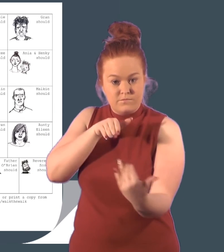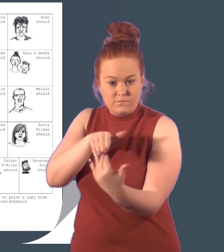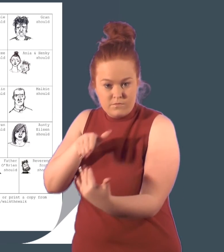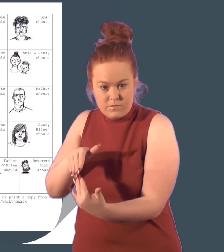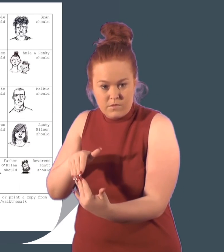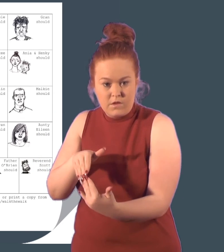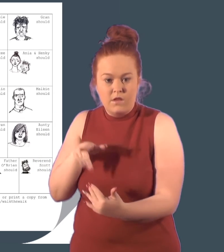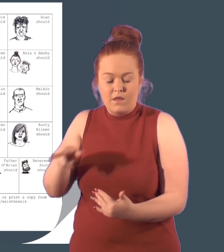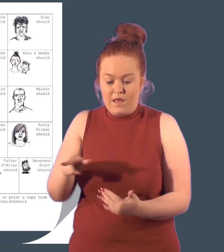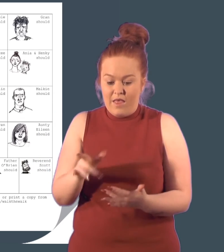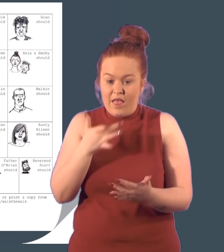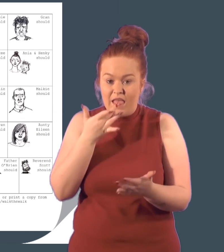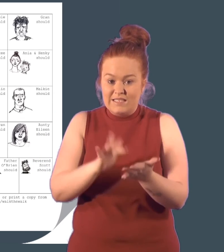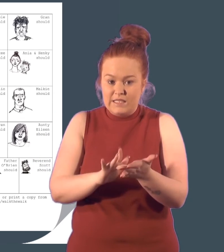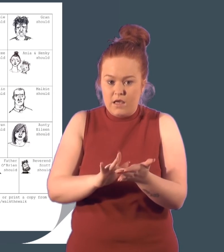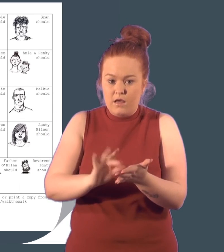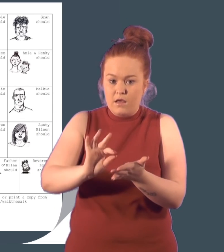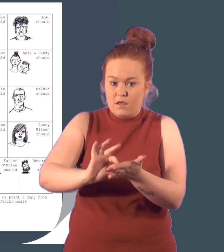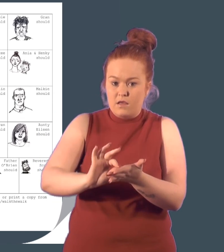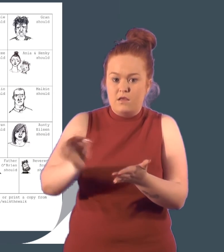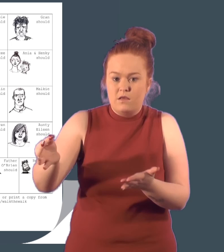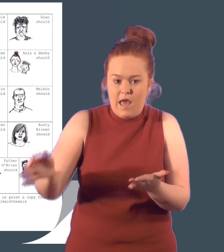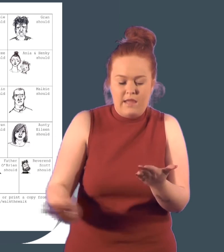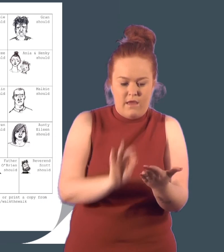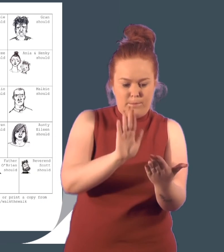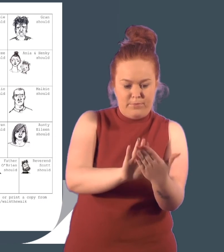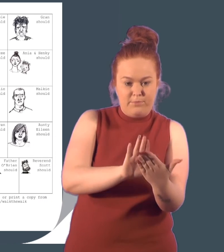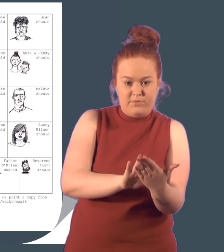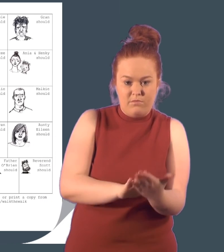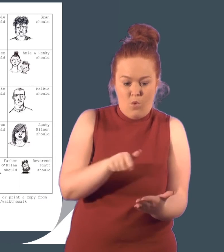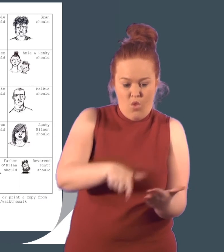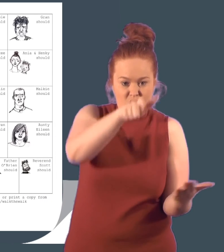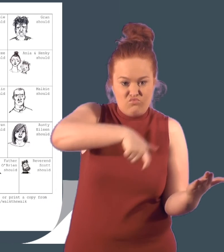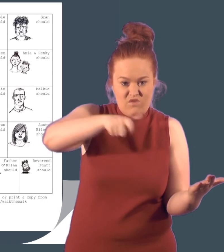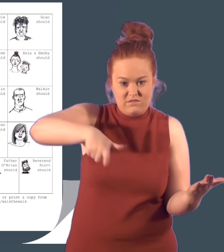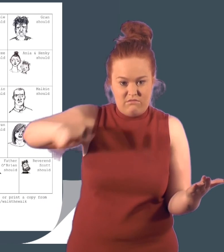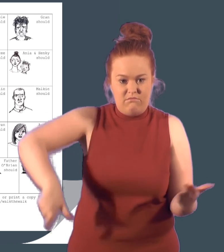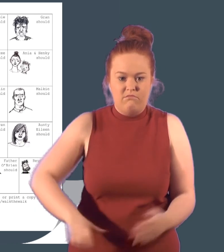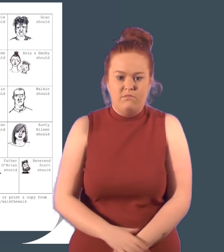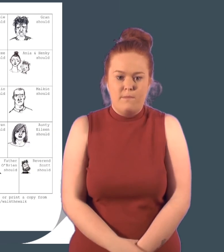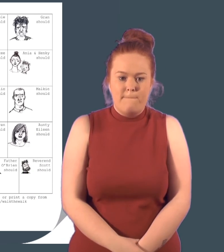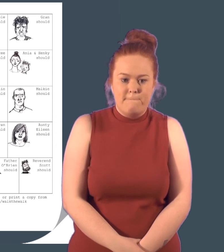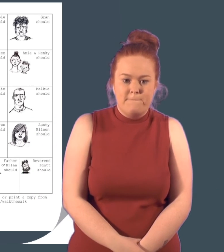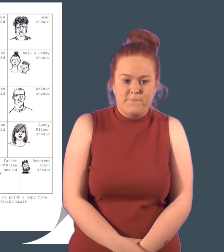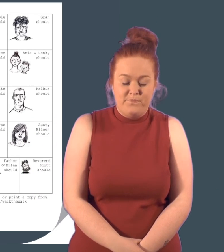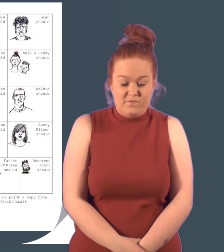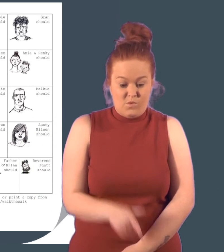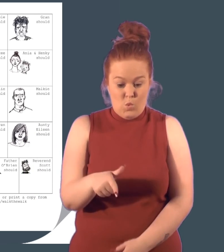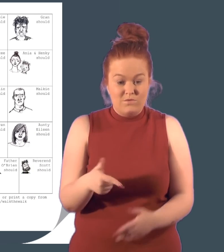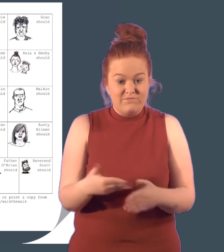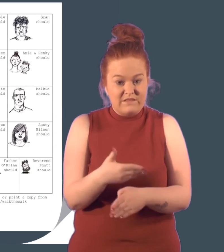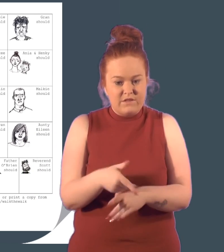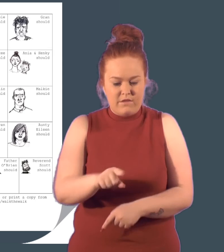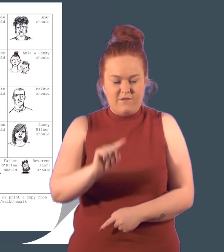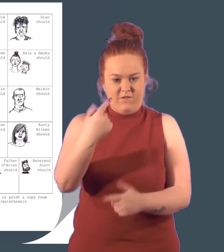into, I want you to peel them off that sticker sheet and stick them onto the grid sheet that you've got in front of you. That's the first part of